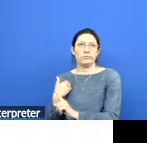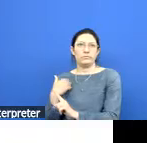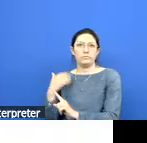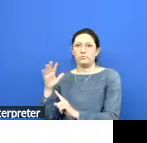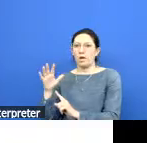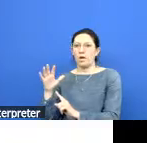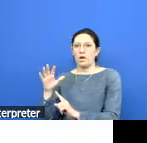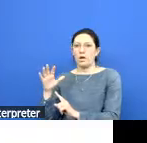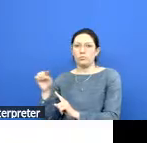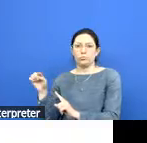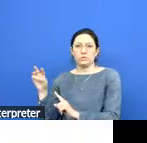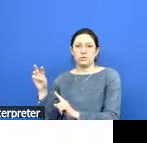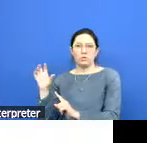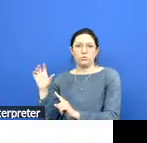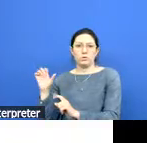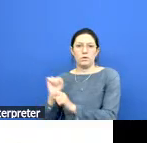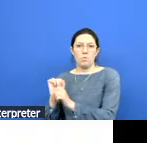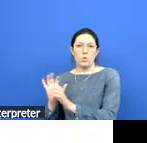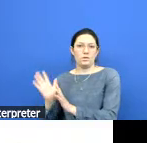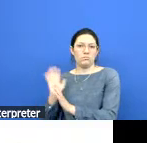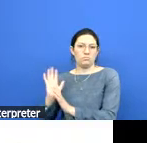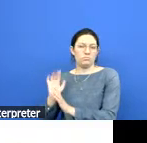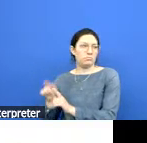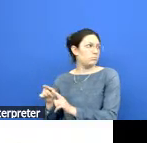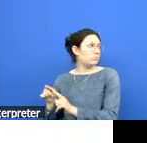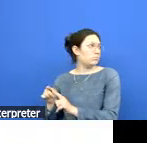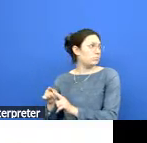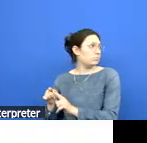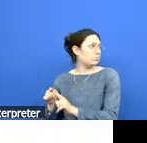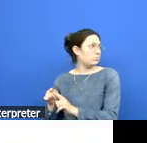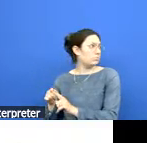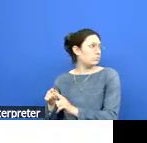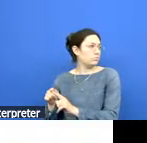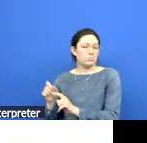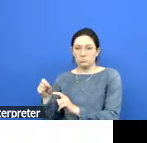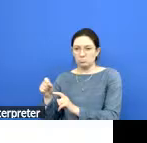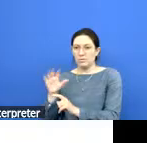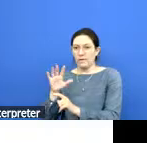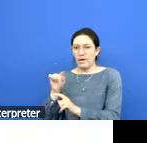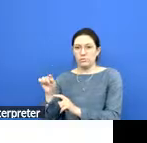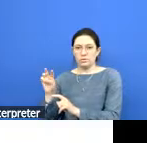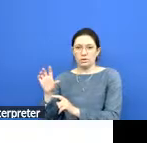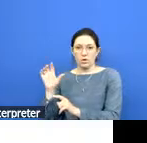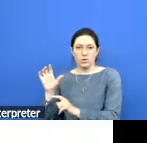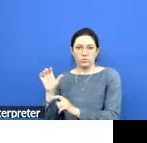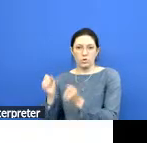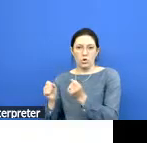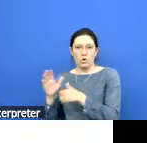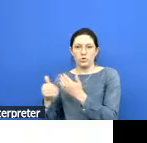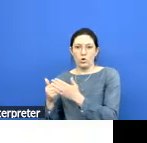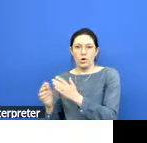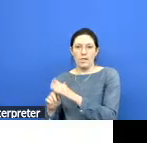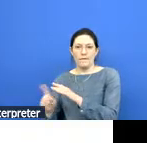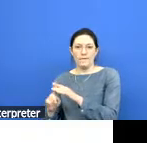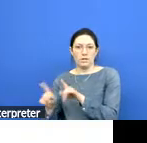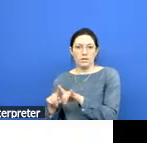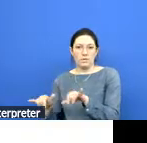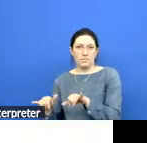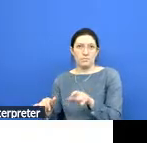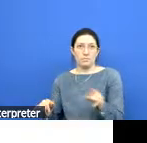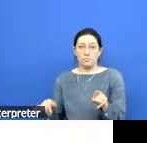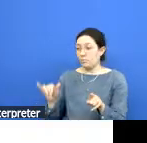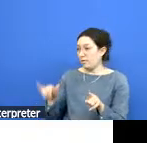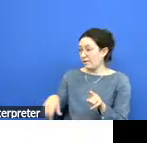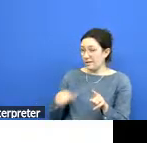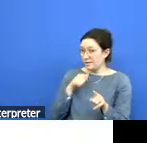500-600 employees at the time. right, 500 to 600 cars all leaving around the same time. But is that building not going to be redeveloped